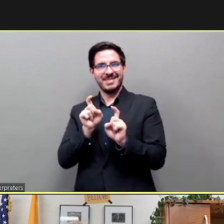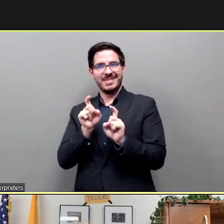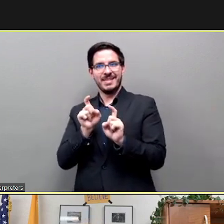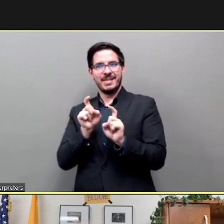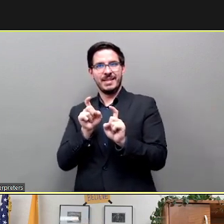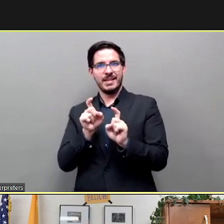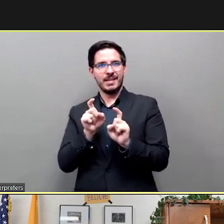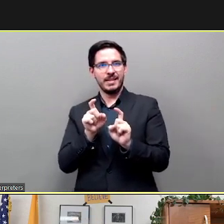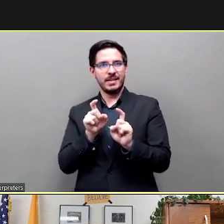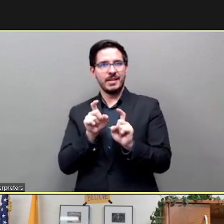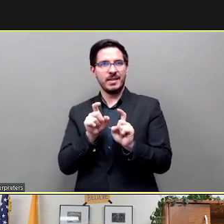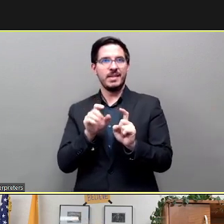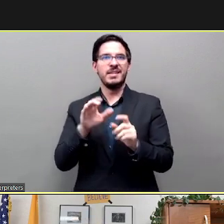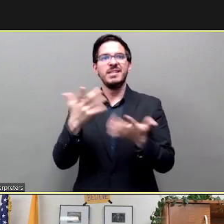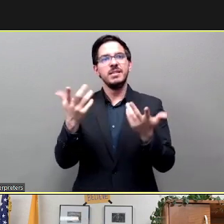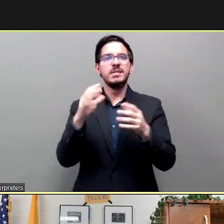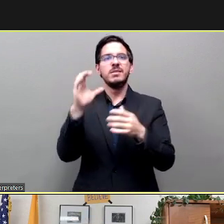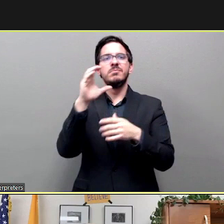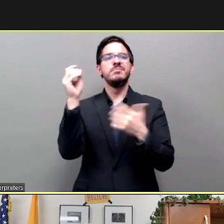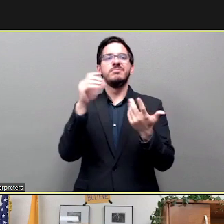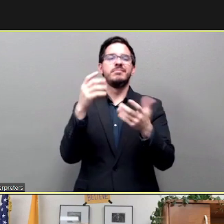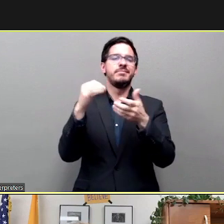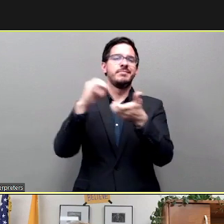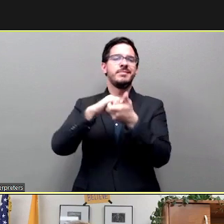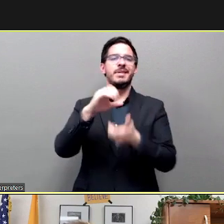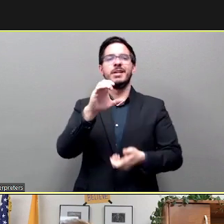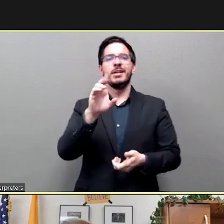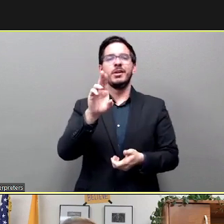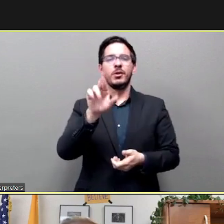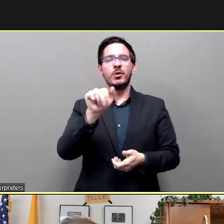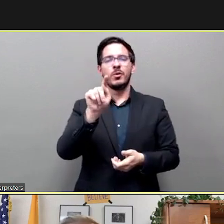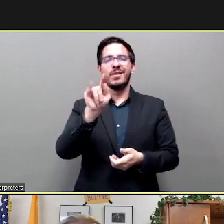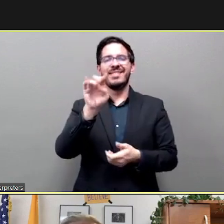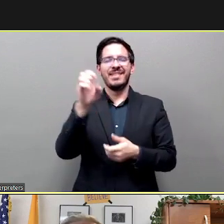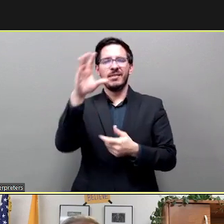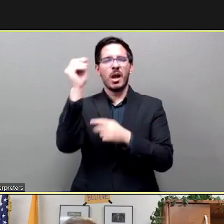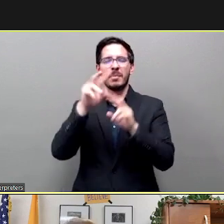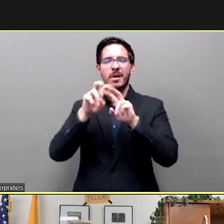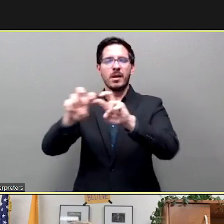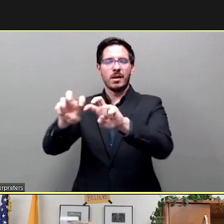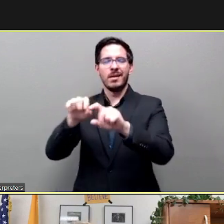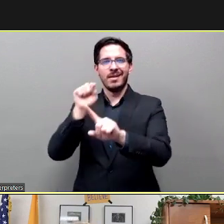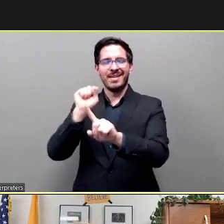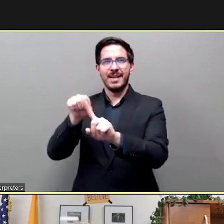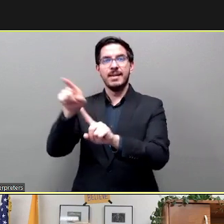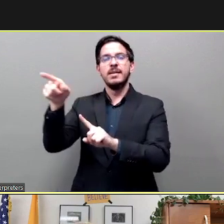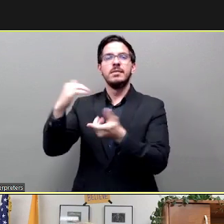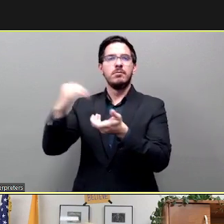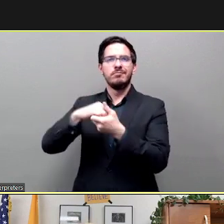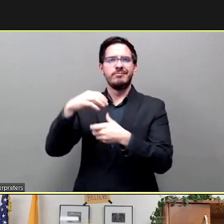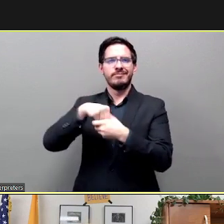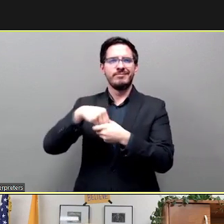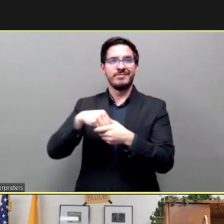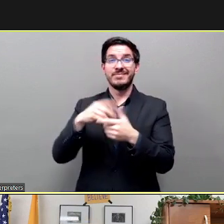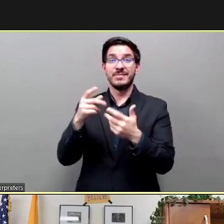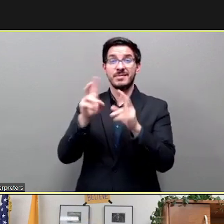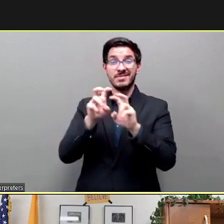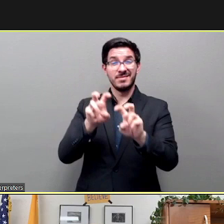been in our state for several years, are finding that both here and all over the country, they can't